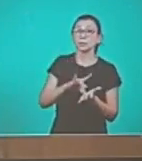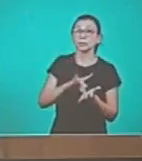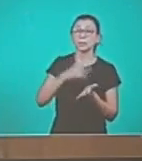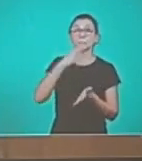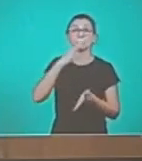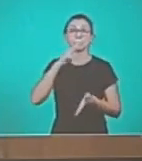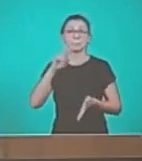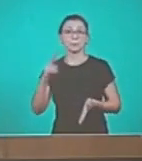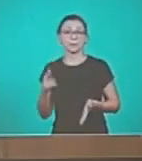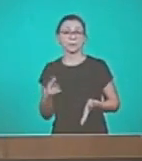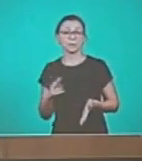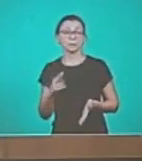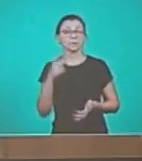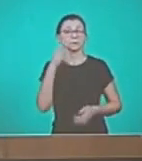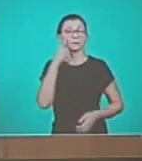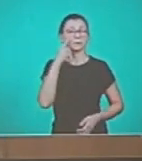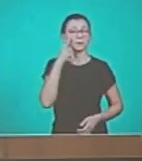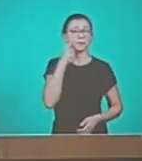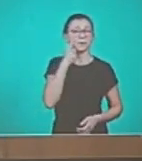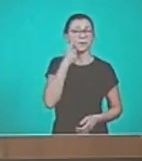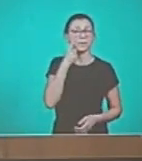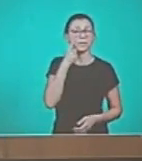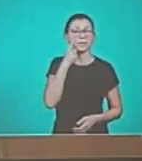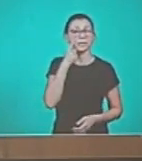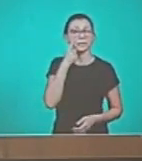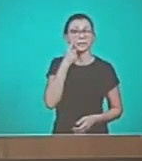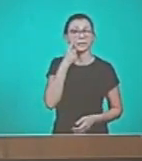then you understand that